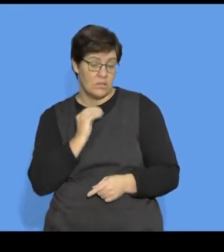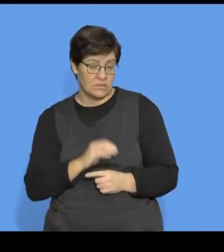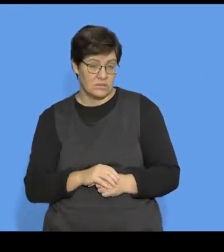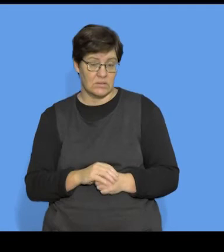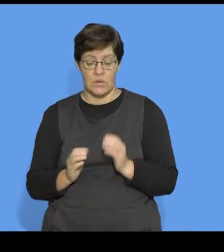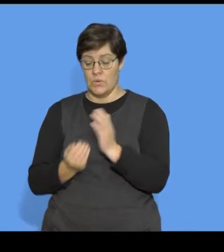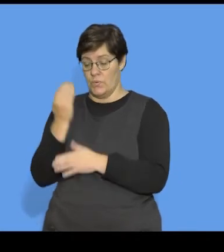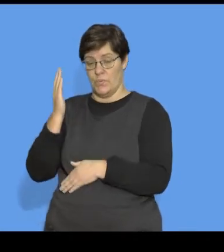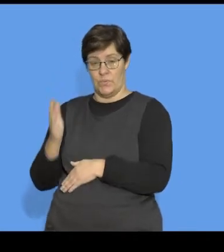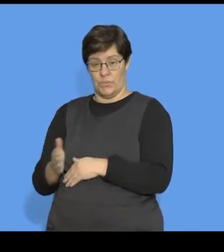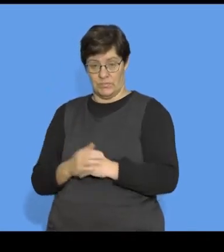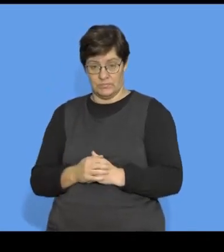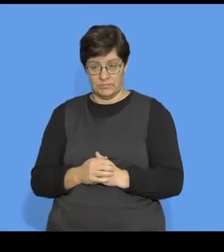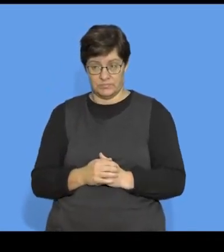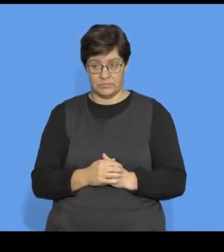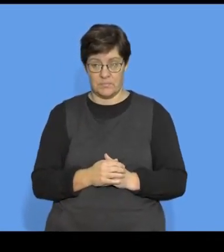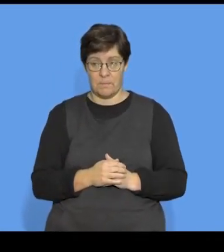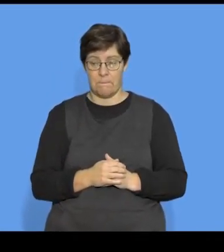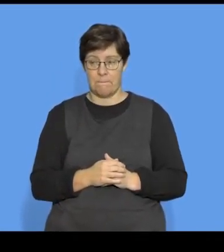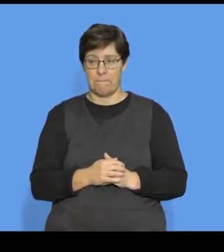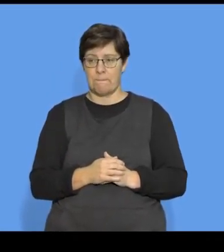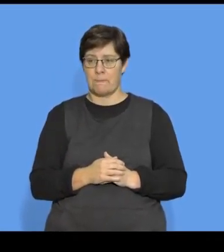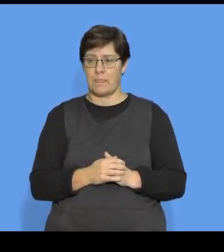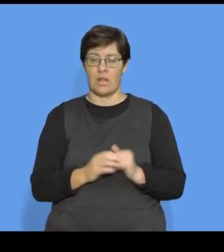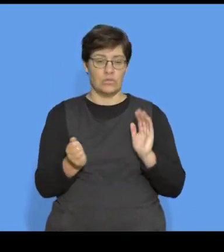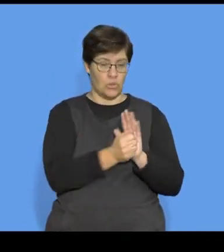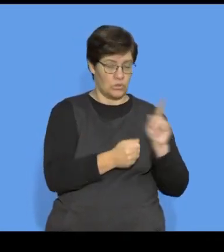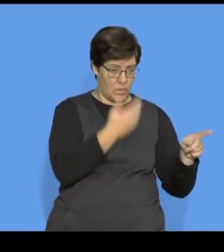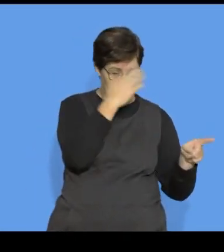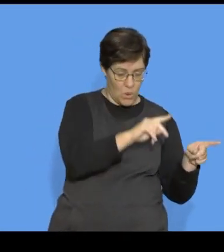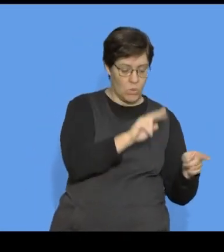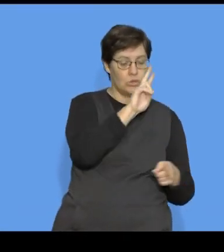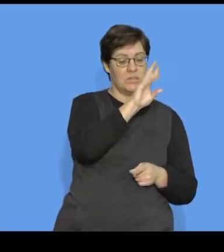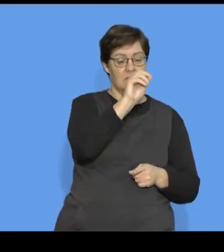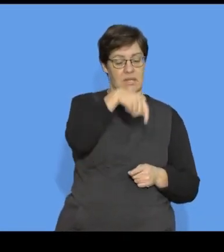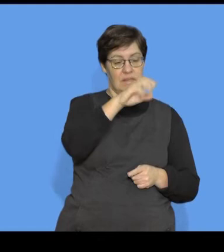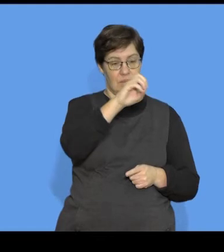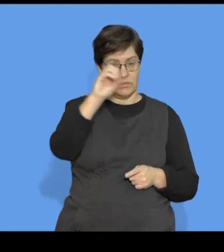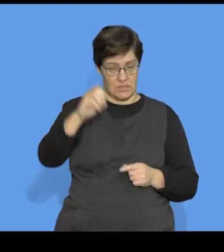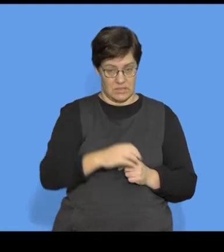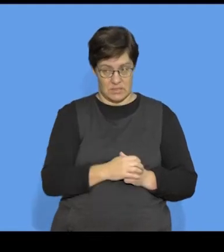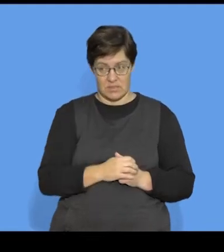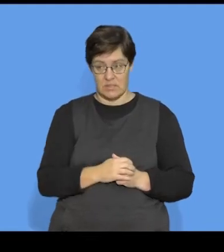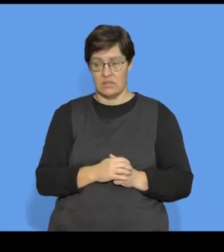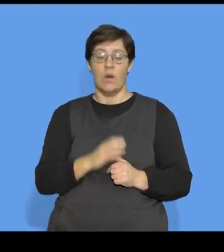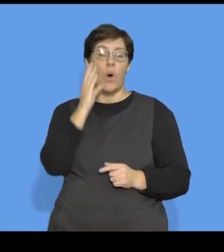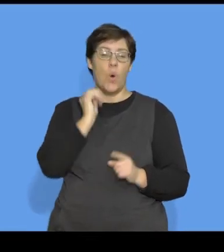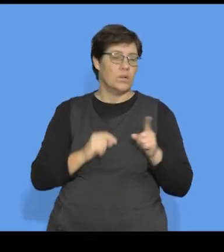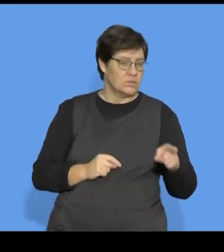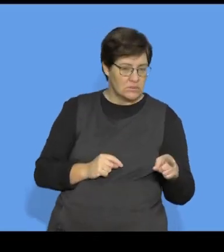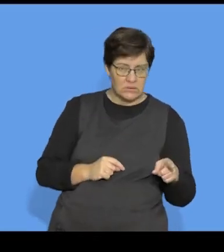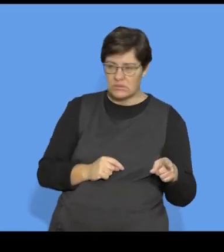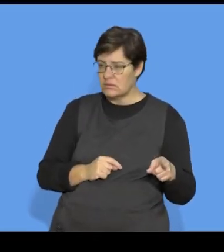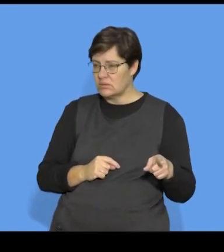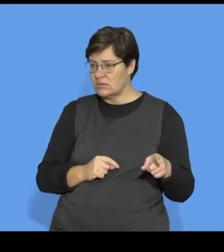old, and new. Can't we? Sold we know was 20,000.